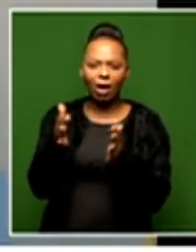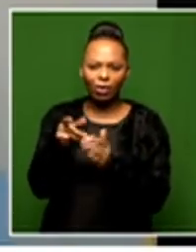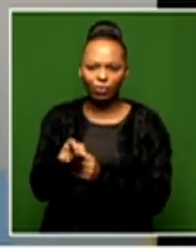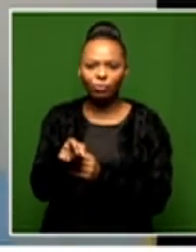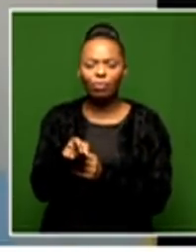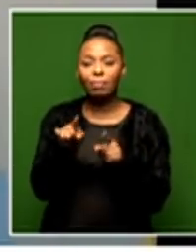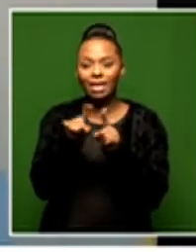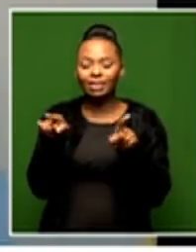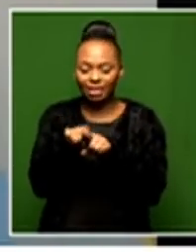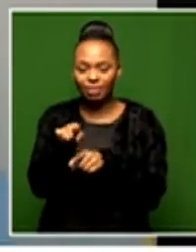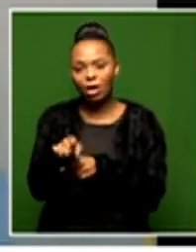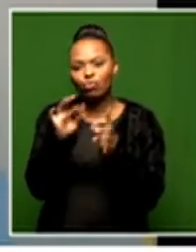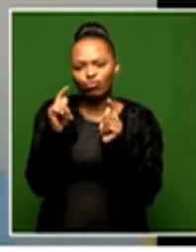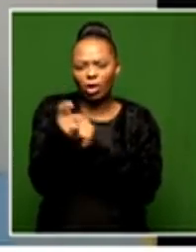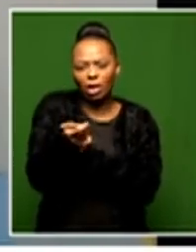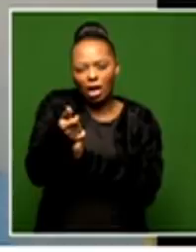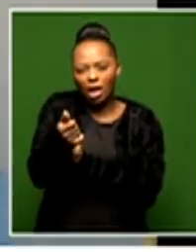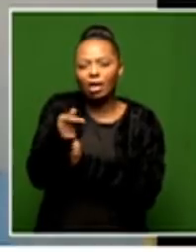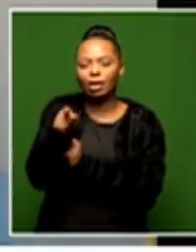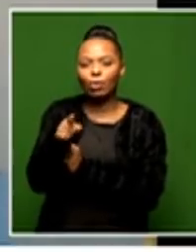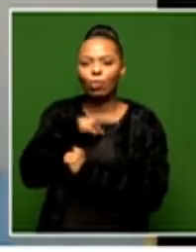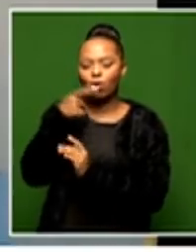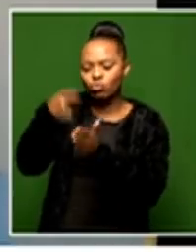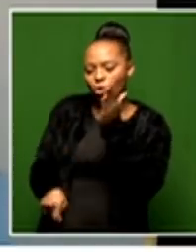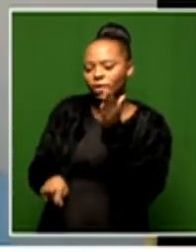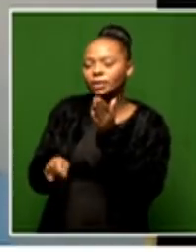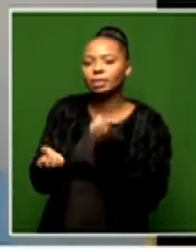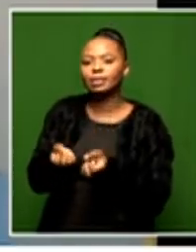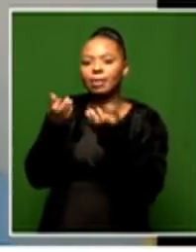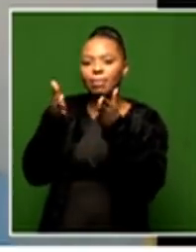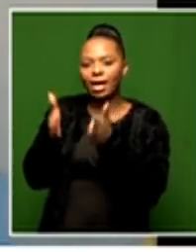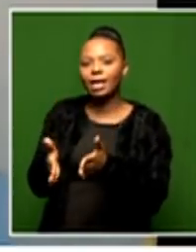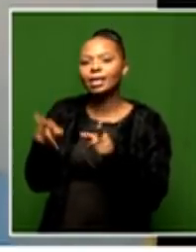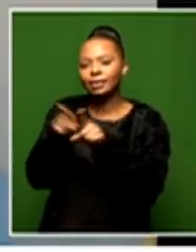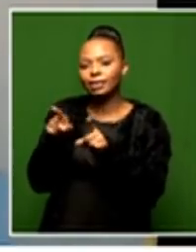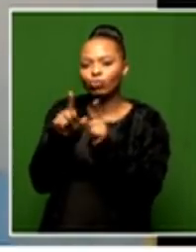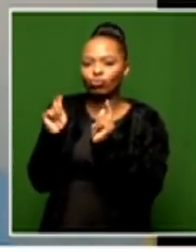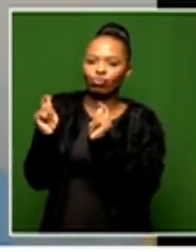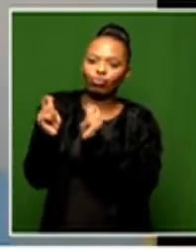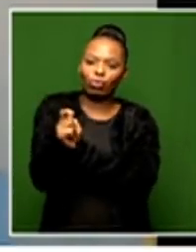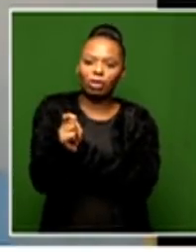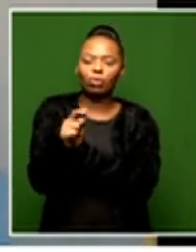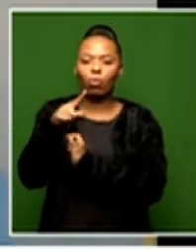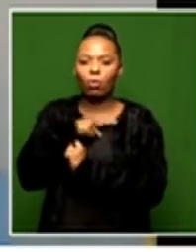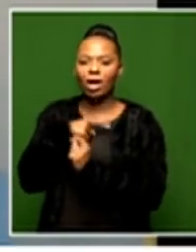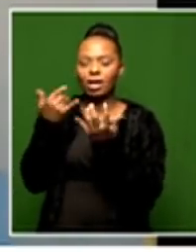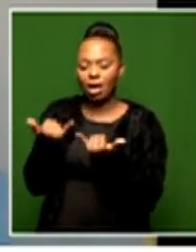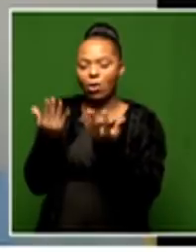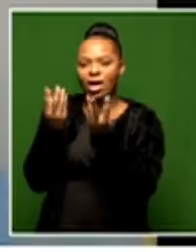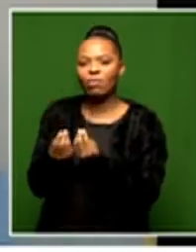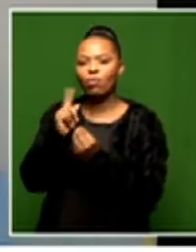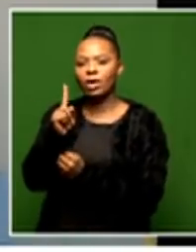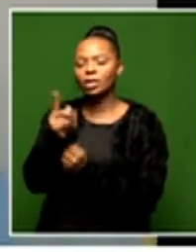is changing. First of all, the cost of supply is changing its shape with renewables that